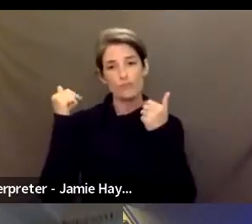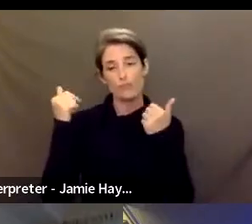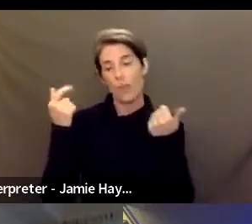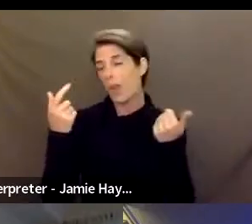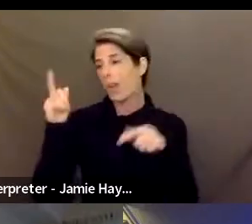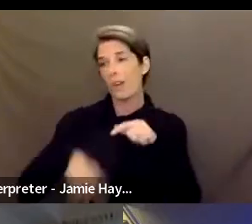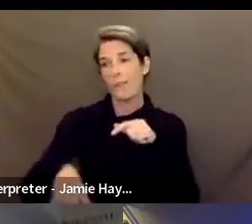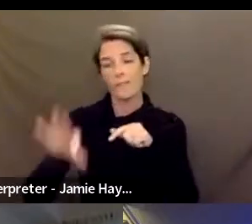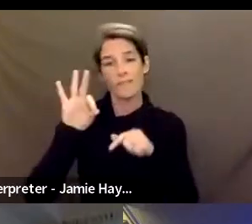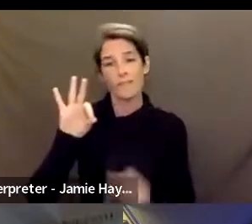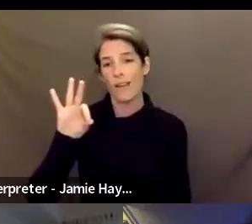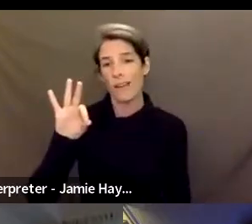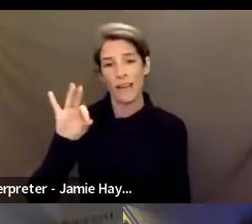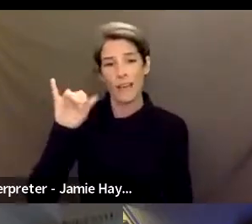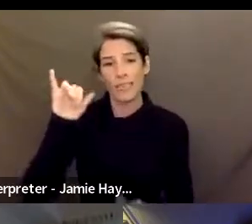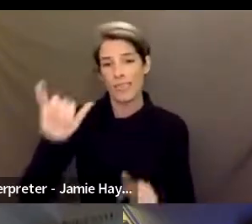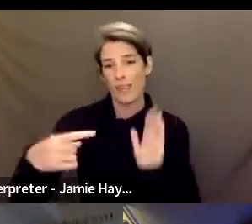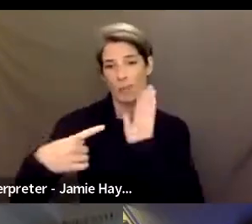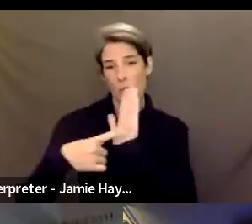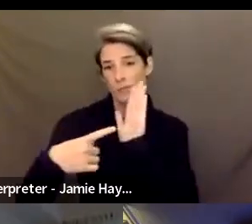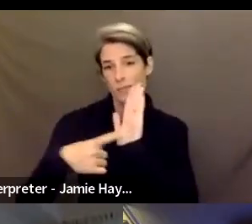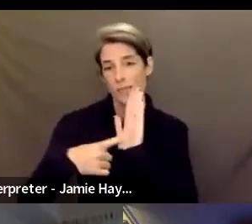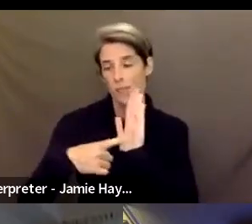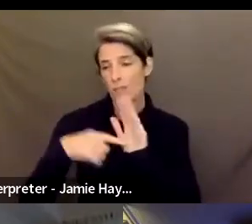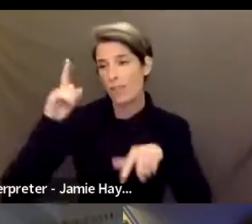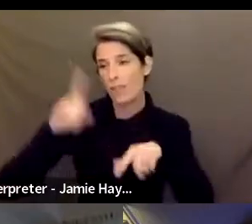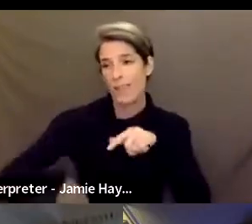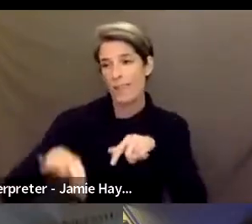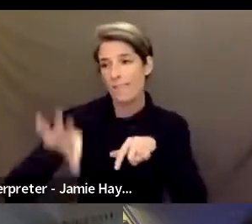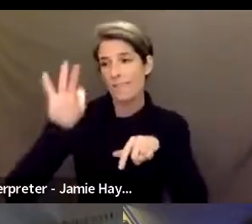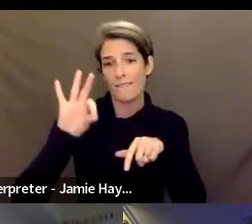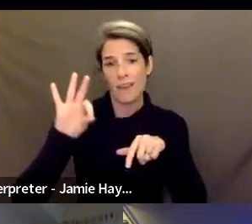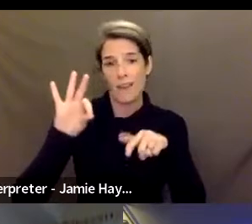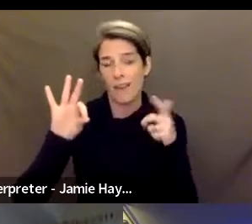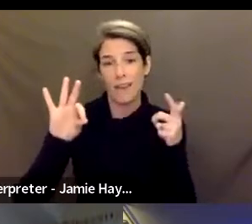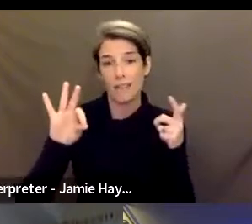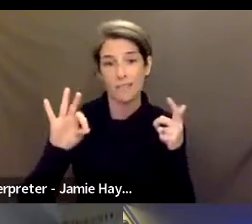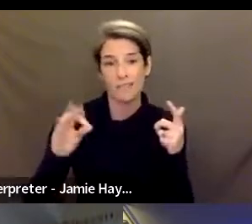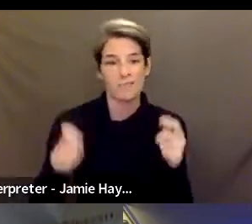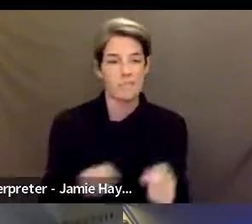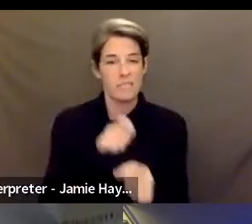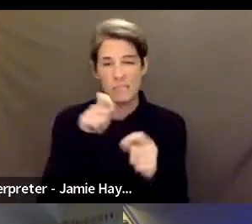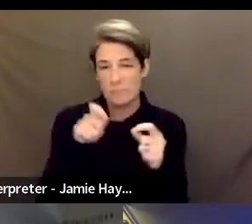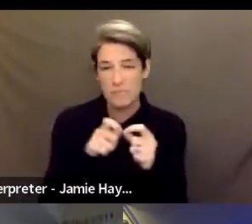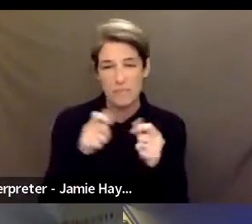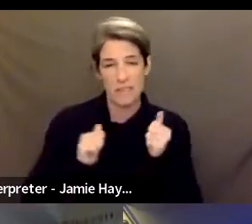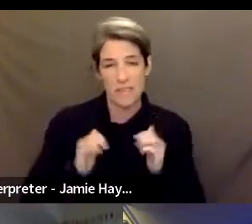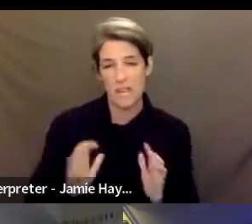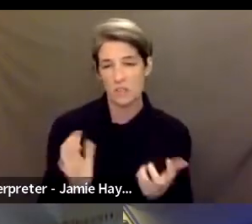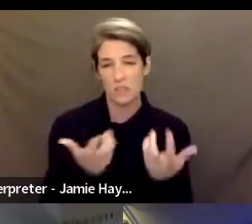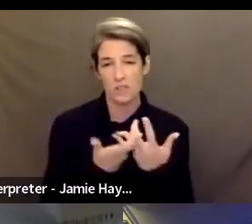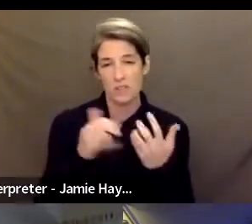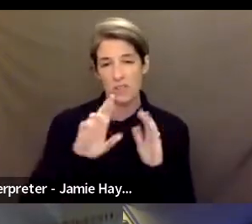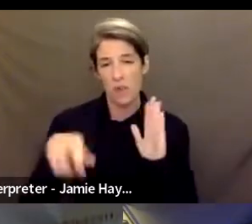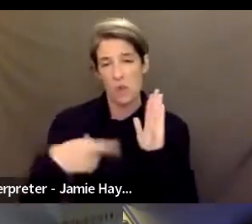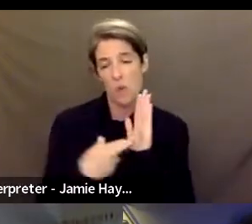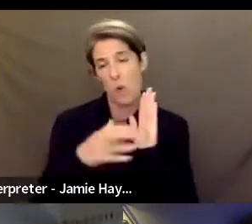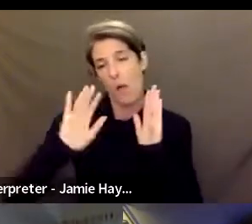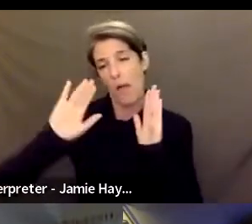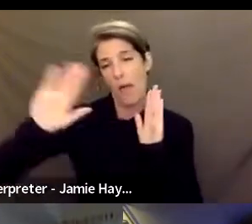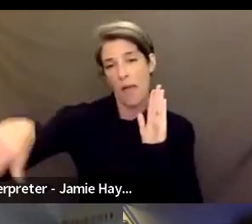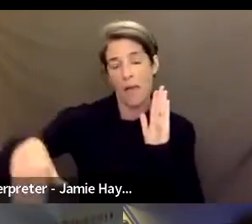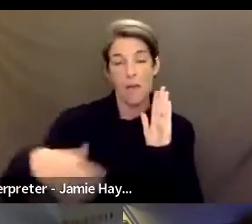any submissions. No agents and managers have these clients. We need to find another way to cast